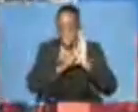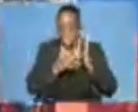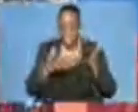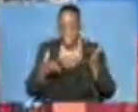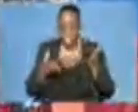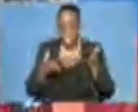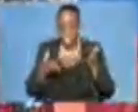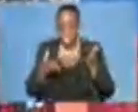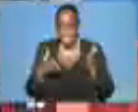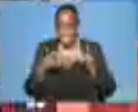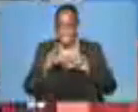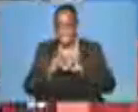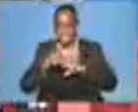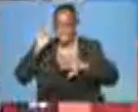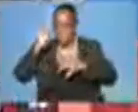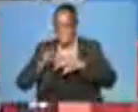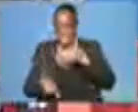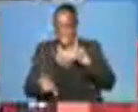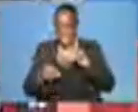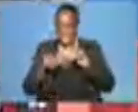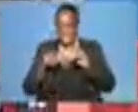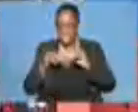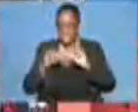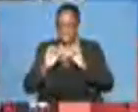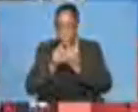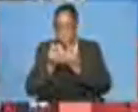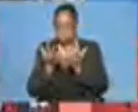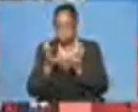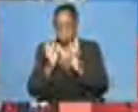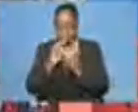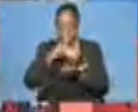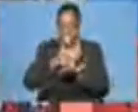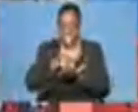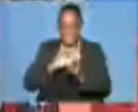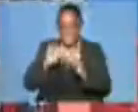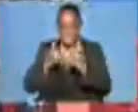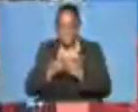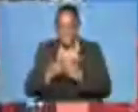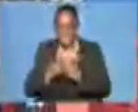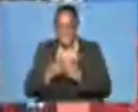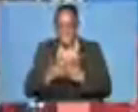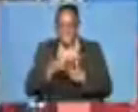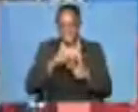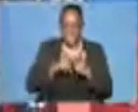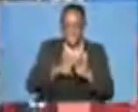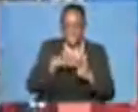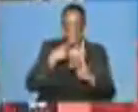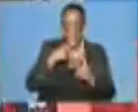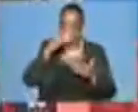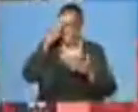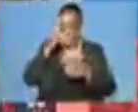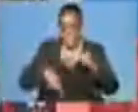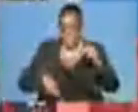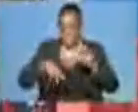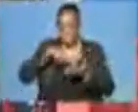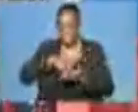For instance, like you cannot assemble in an area. That's number one. They're telling us that we cannot stand on the